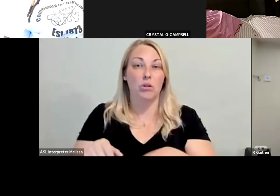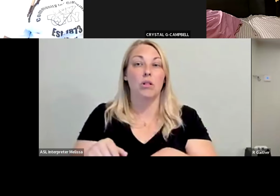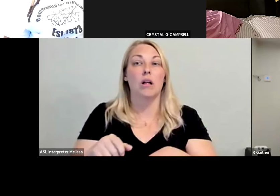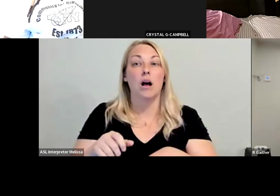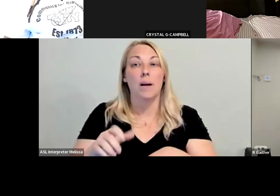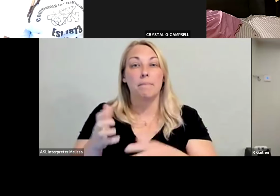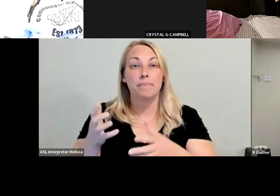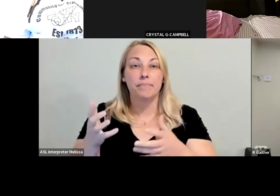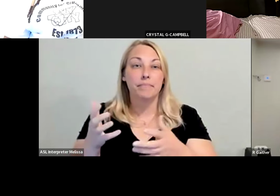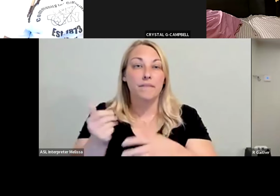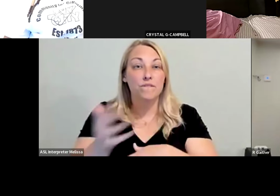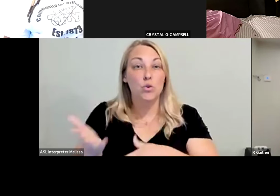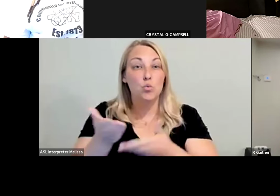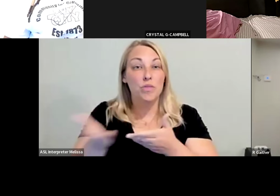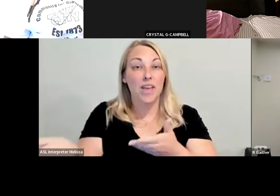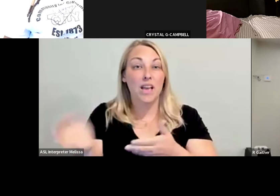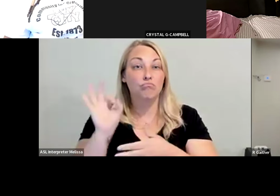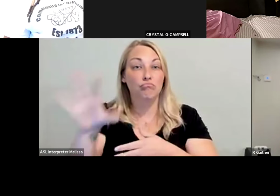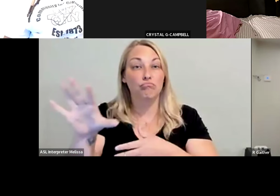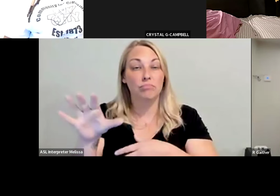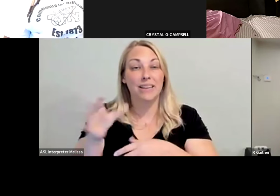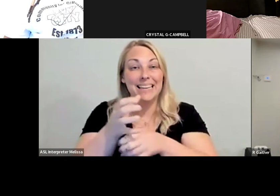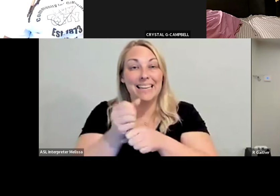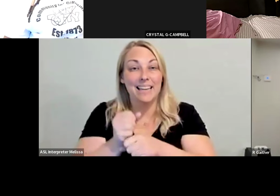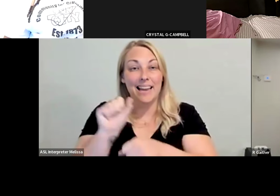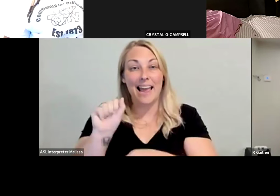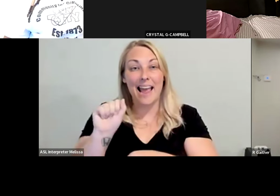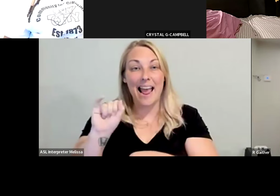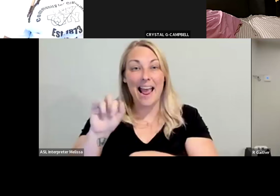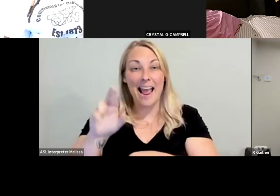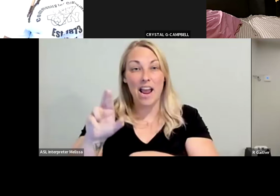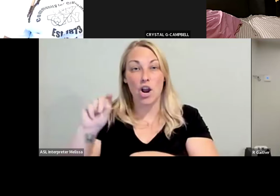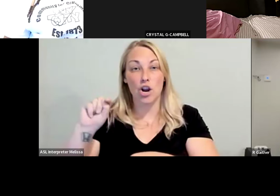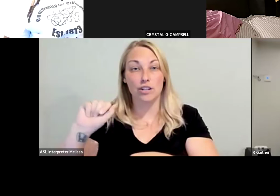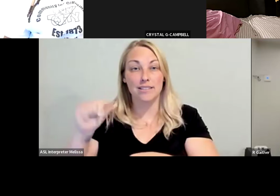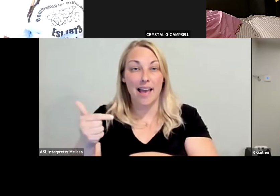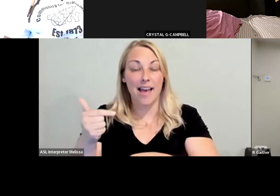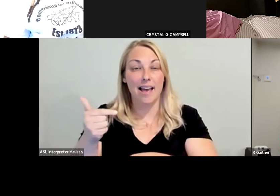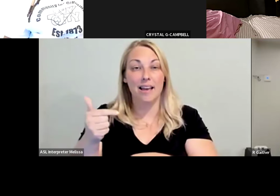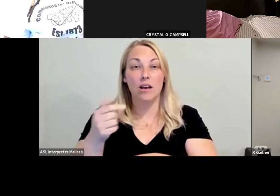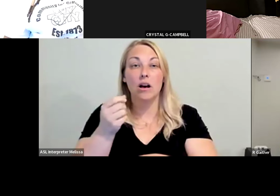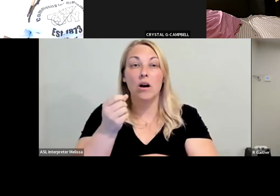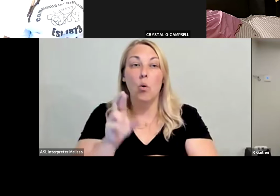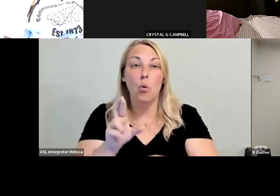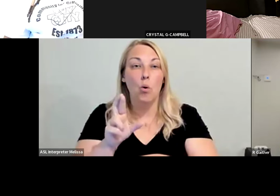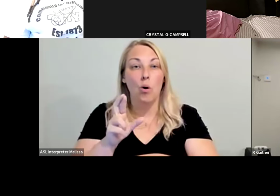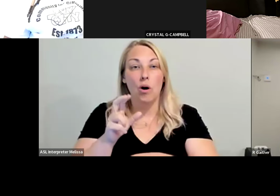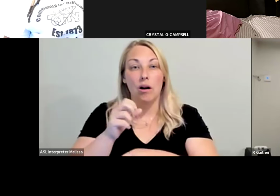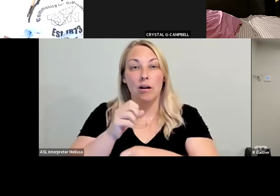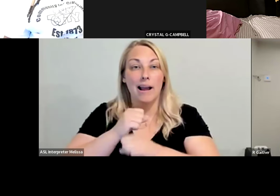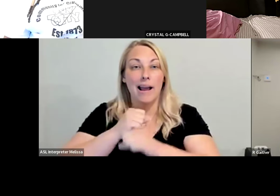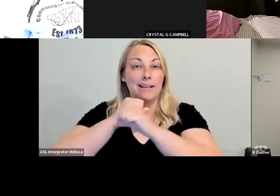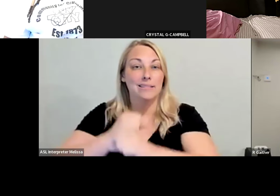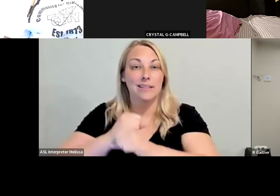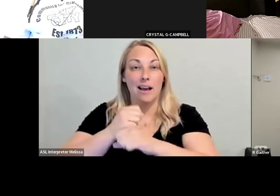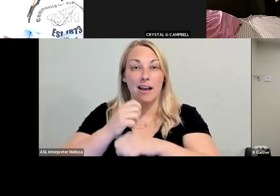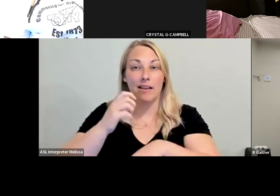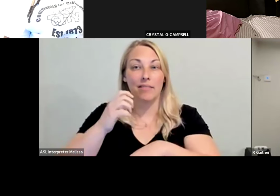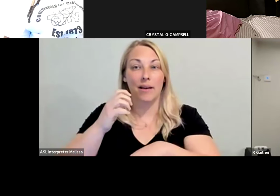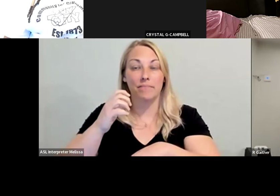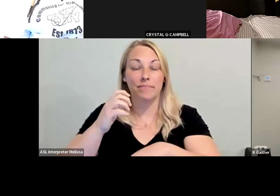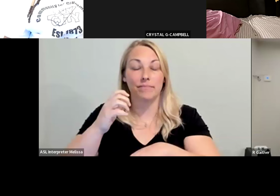tags or the anti-theft device. I'm sure everybody's heard of the club,